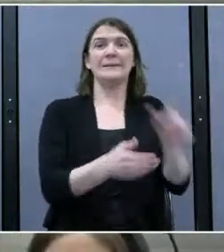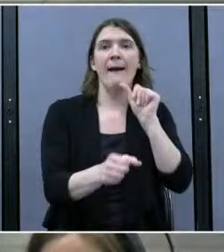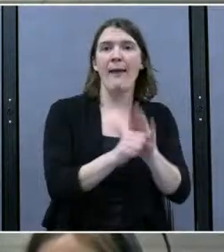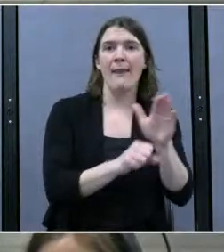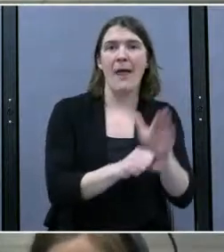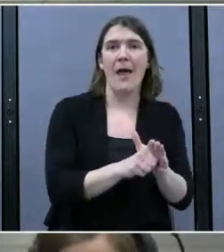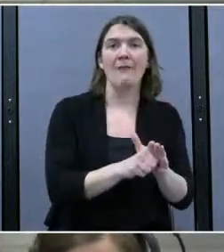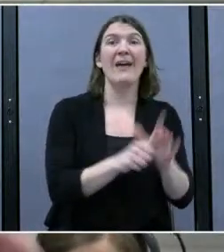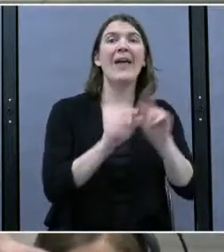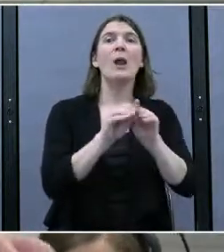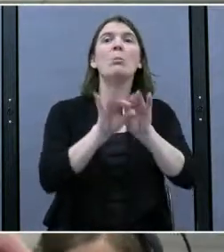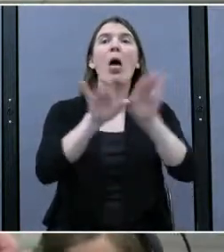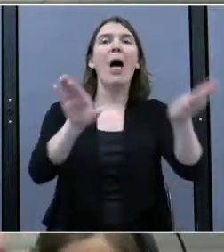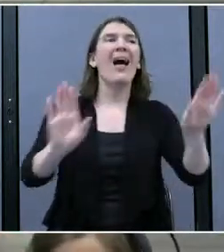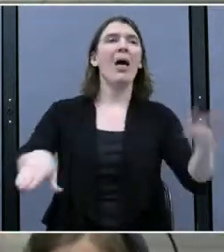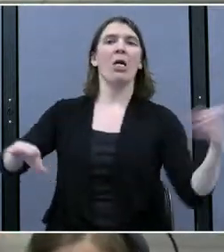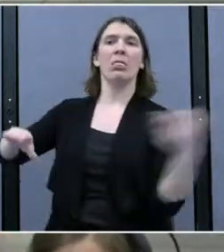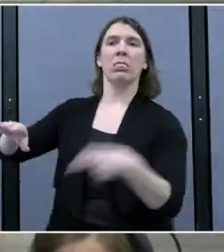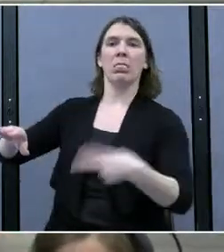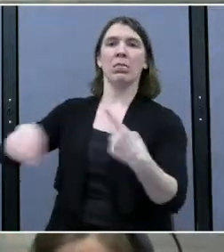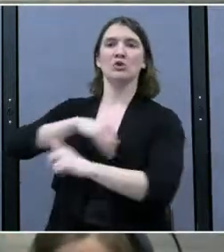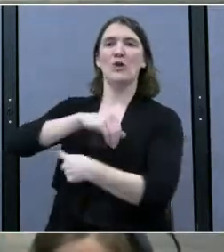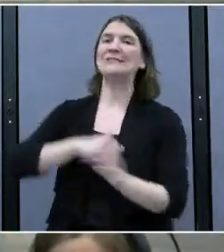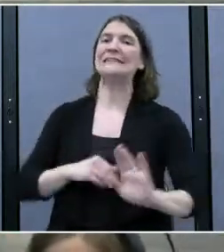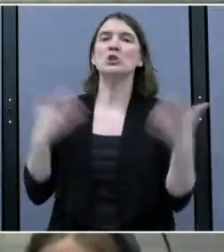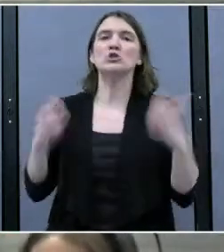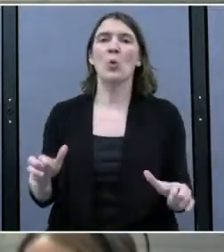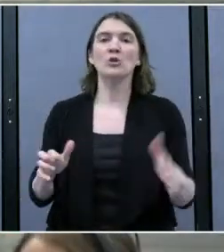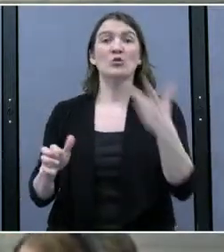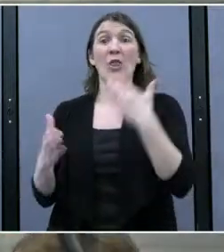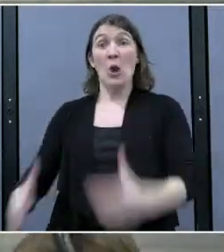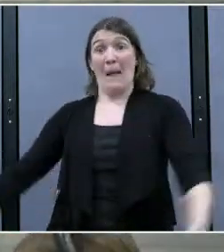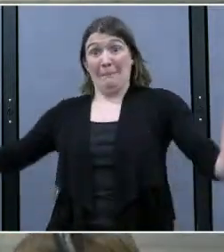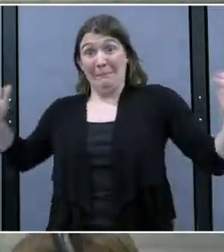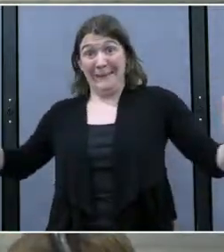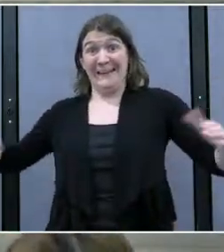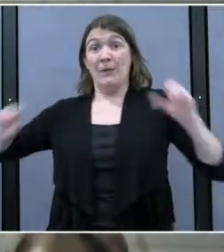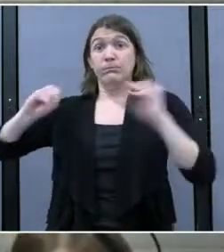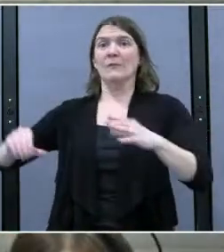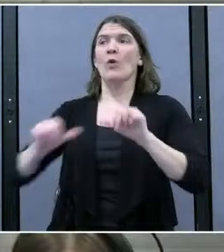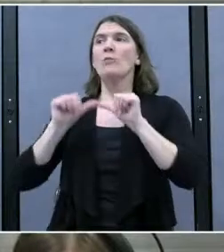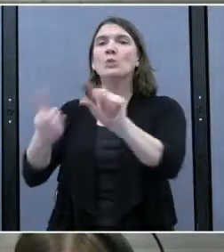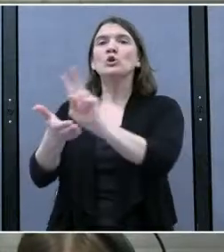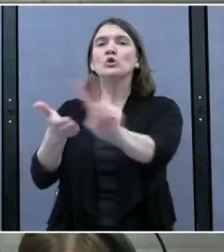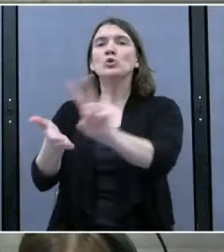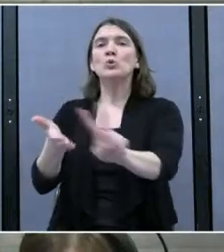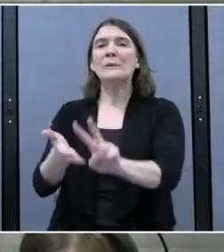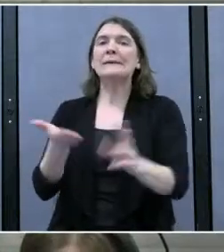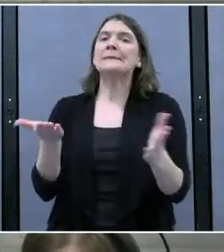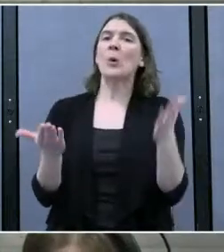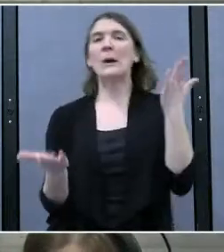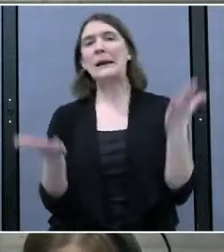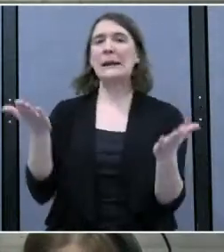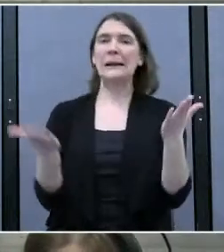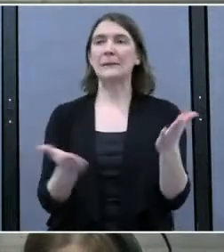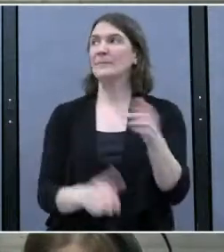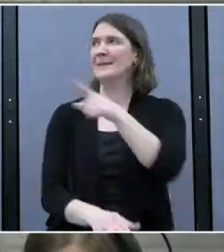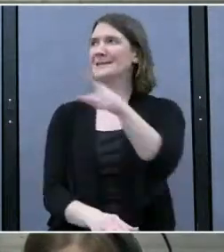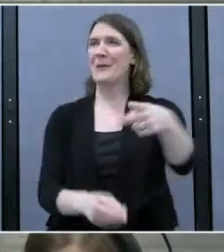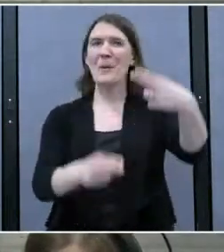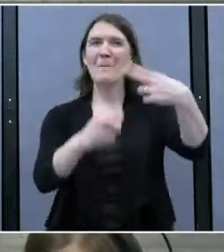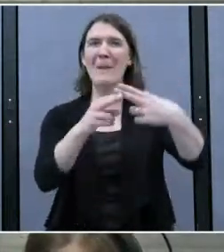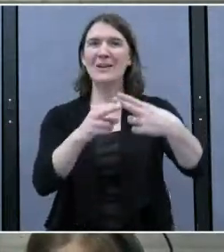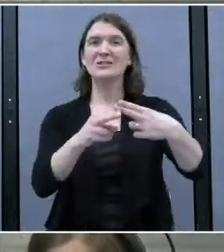recycling will find its way into the trash stream. So I think Brattleboro has been, somebody mentioned